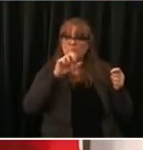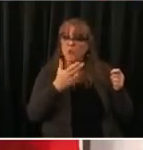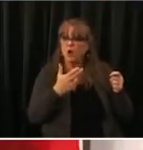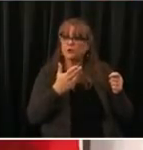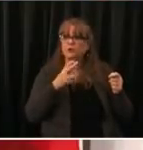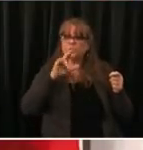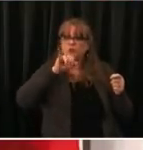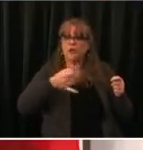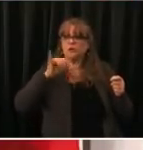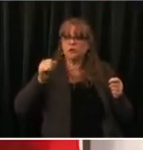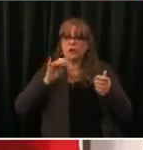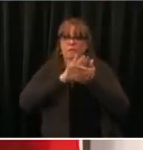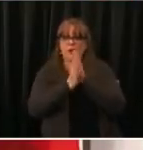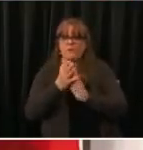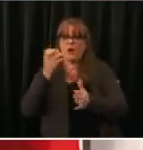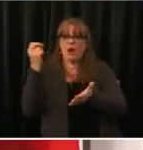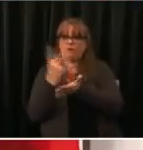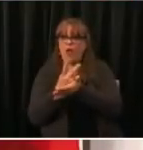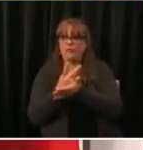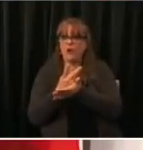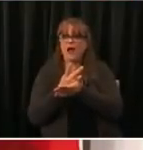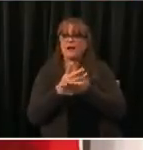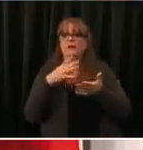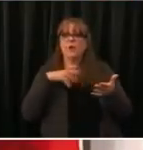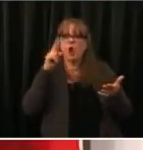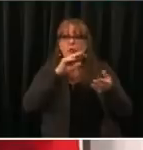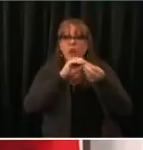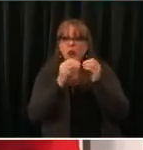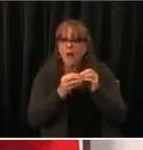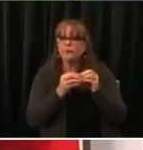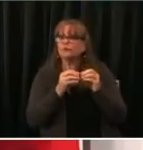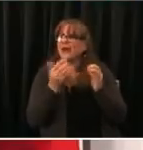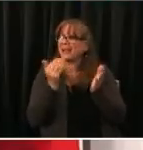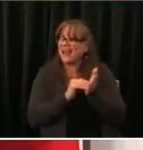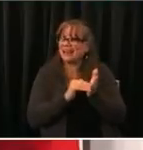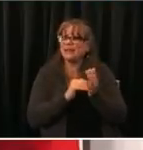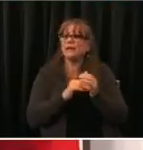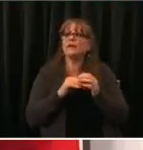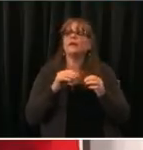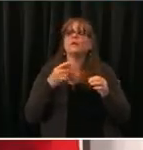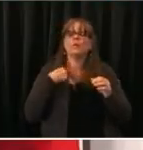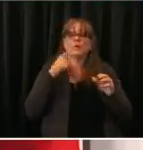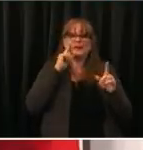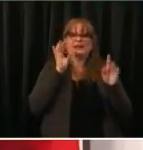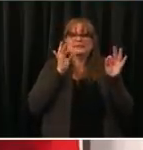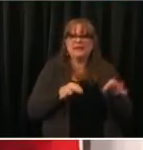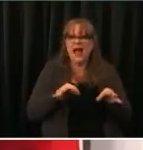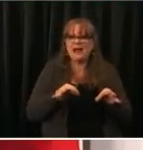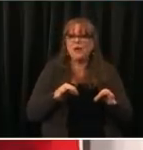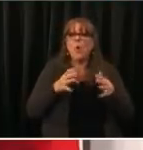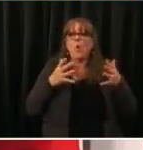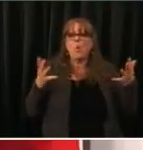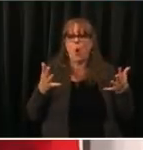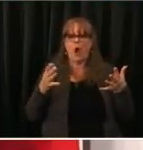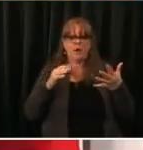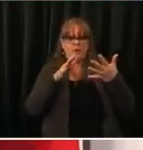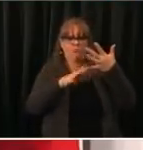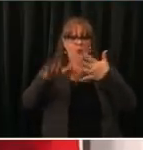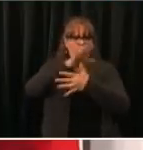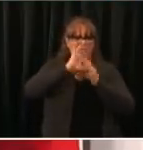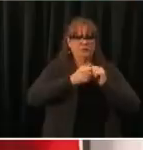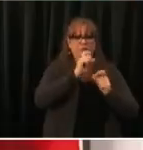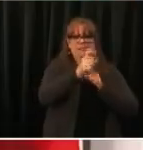approved. And then we'll look at the numbers, which we don't have yet, and then we'll build out the prioritization based on what we're going to be receiving. It is, the more tools in this